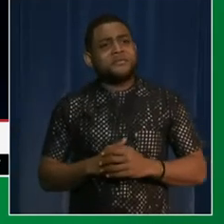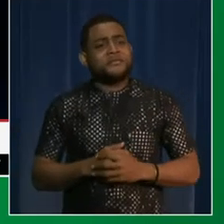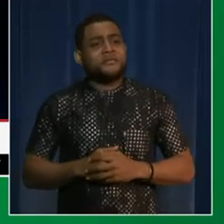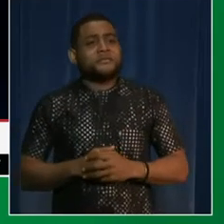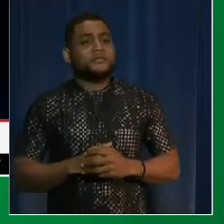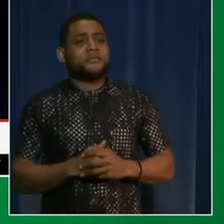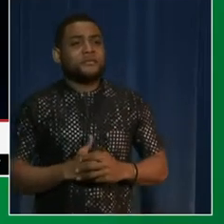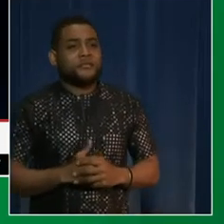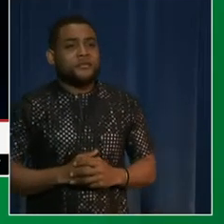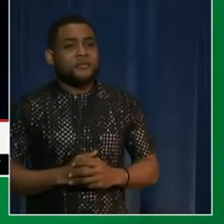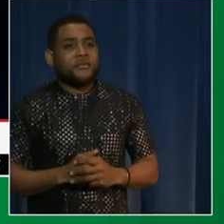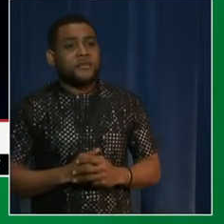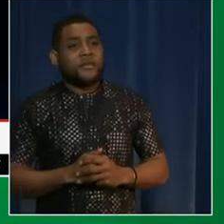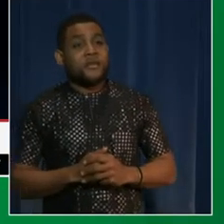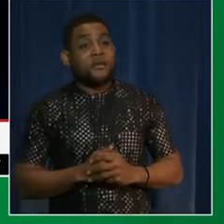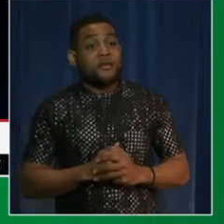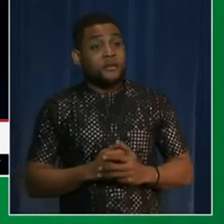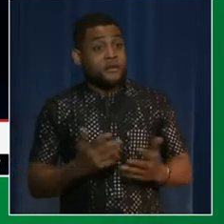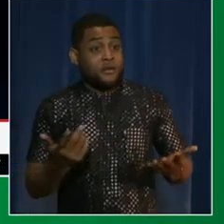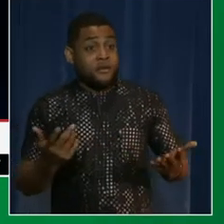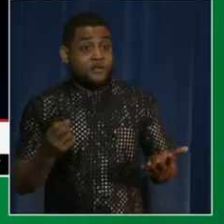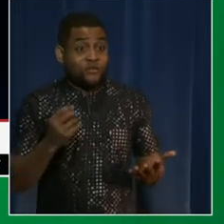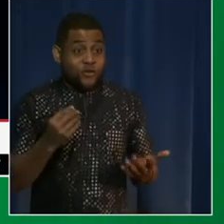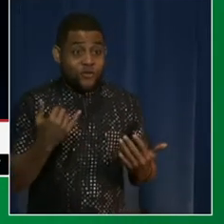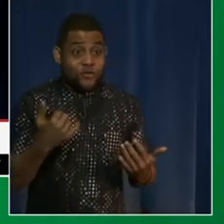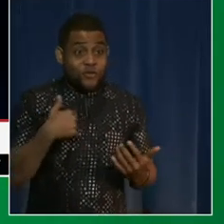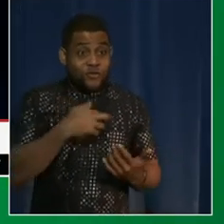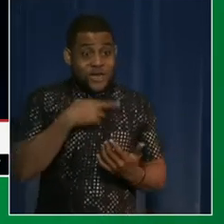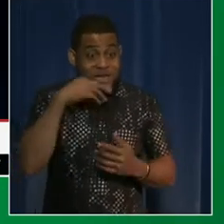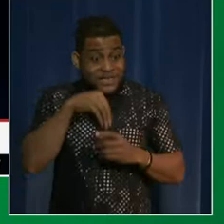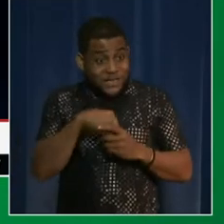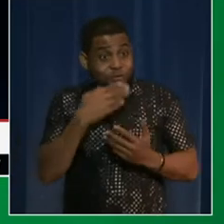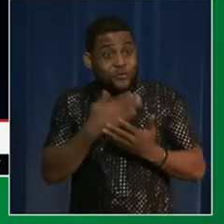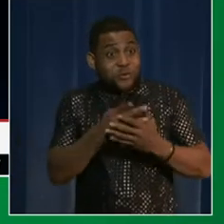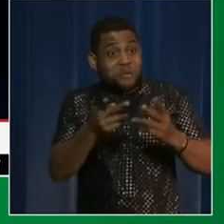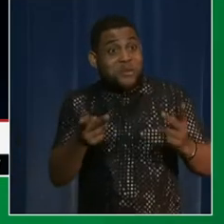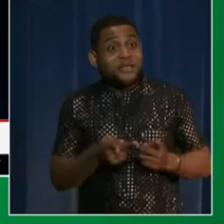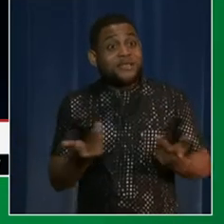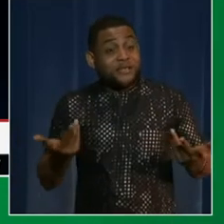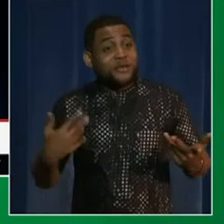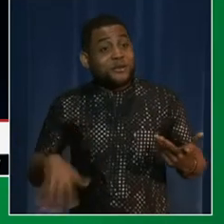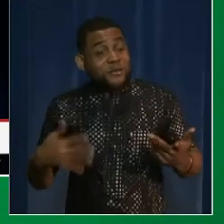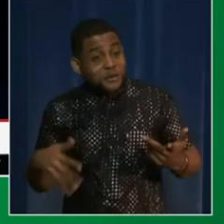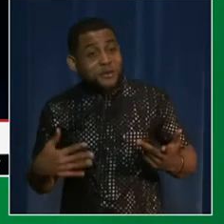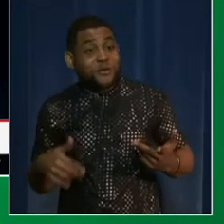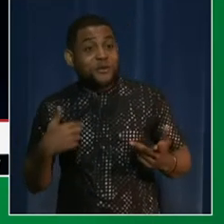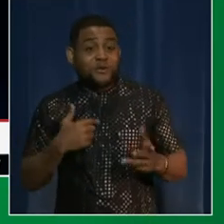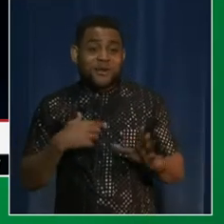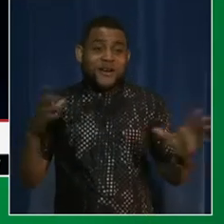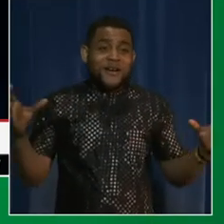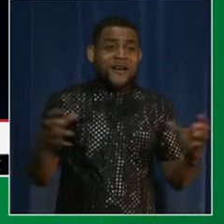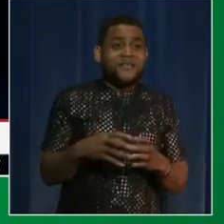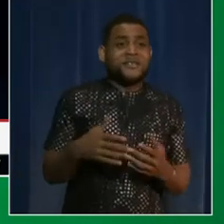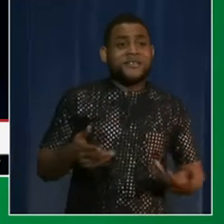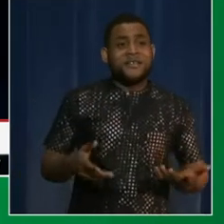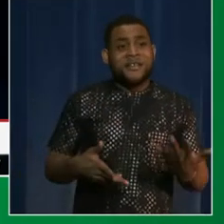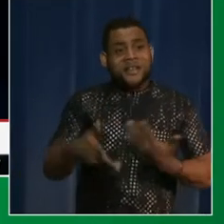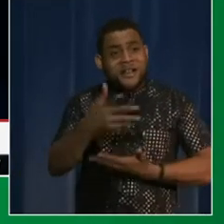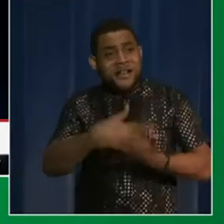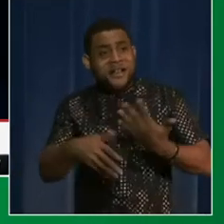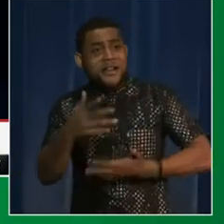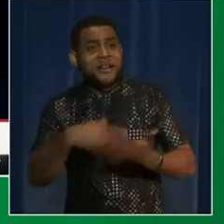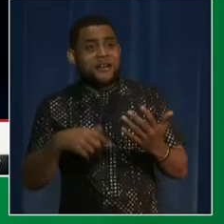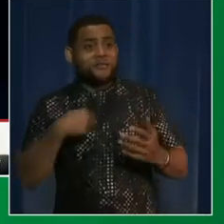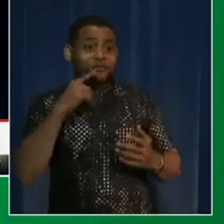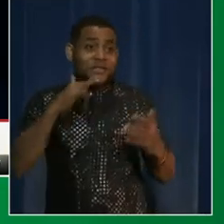So we're in a good place this year. We are in a good place. We can convene and gather in public, and I'm also excited about being in this really large